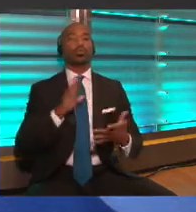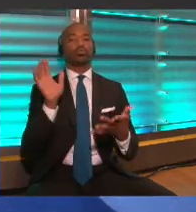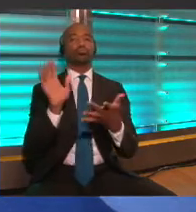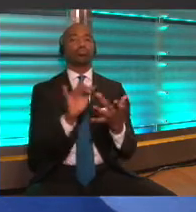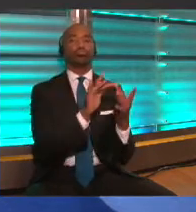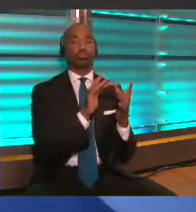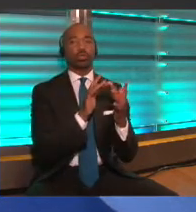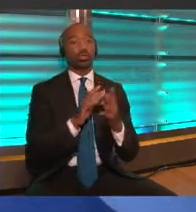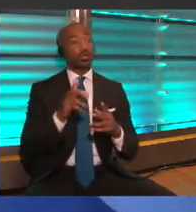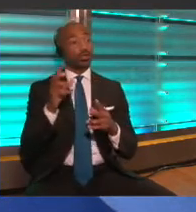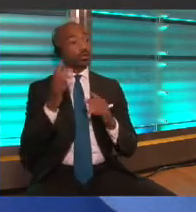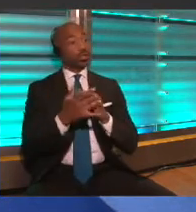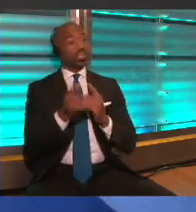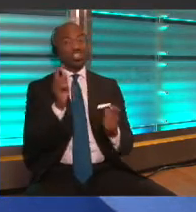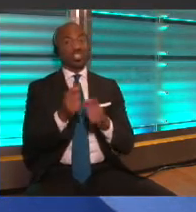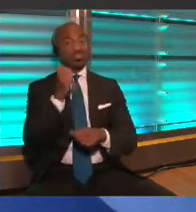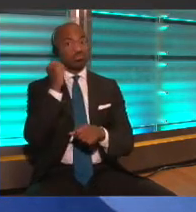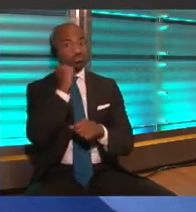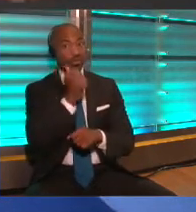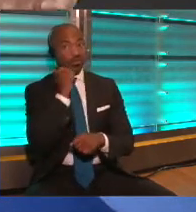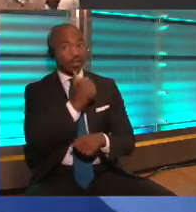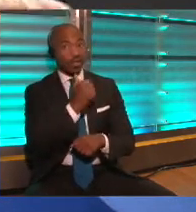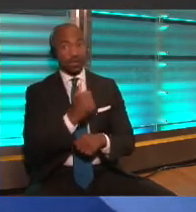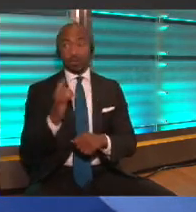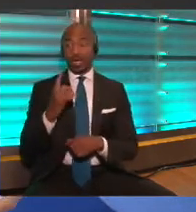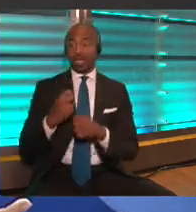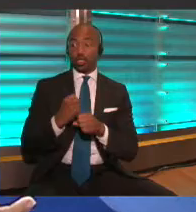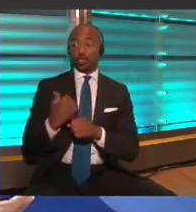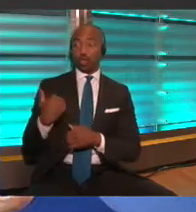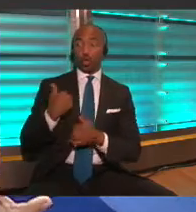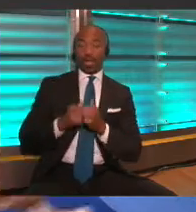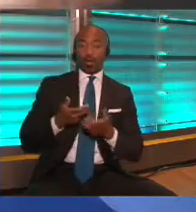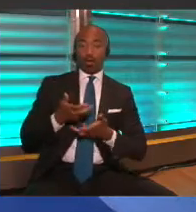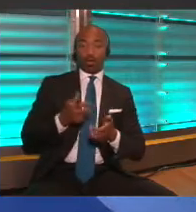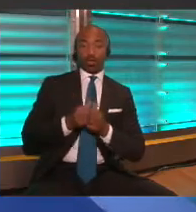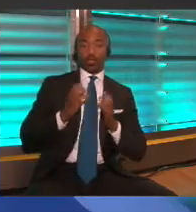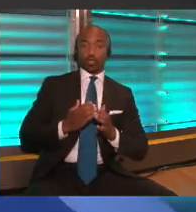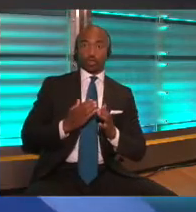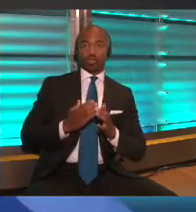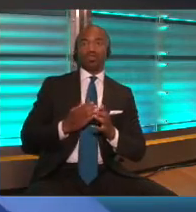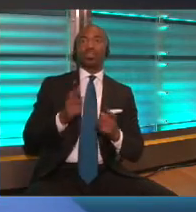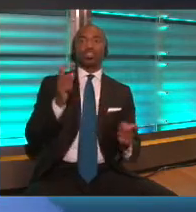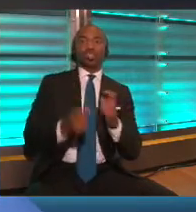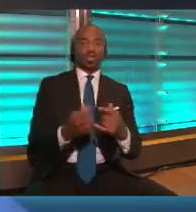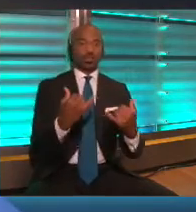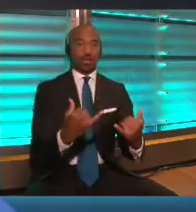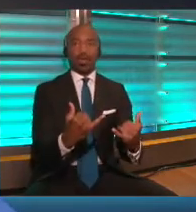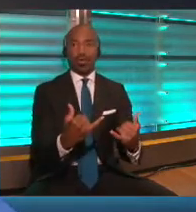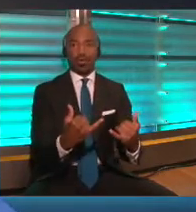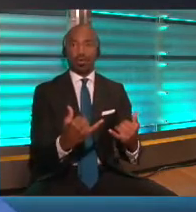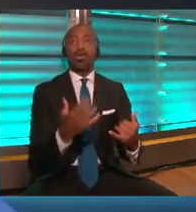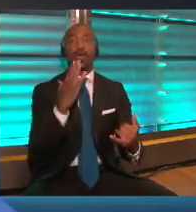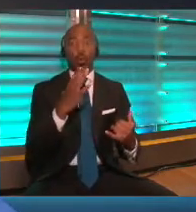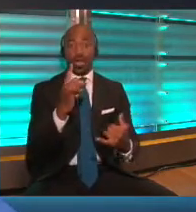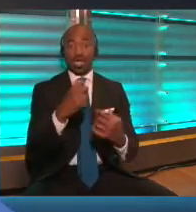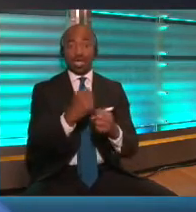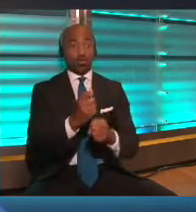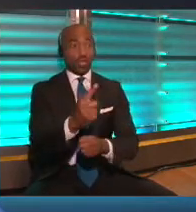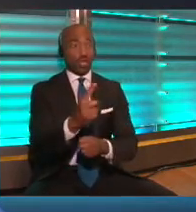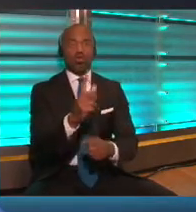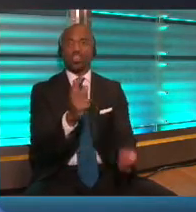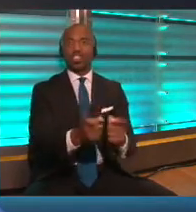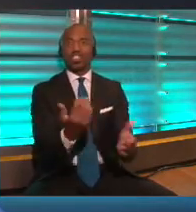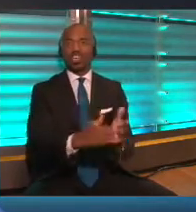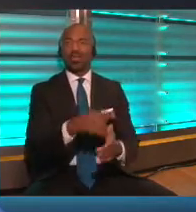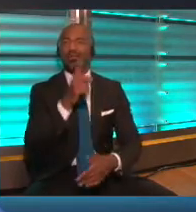How we communicated with our customers 8 years ago is different than how we communicate with them today, and it's going to be different 8 years from now. And